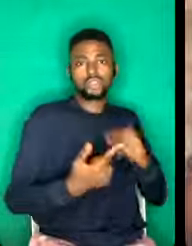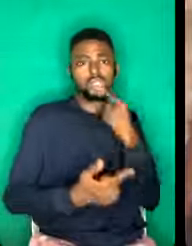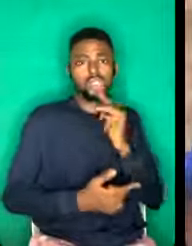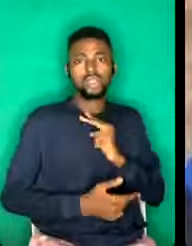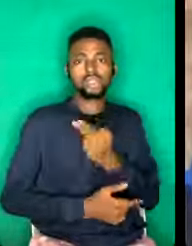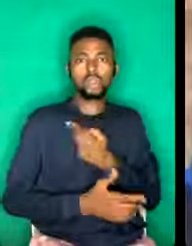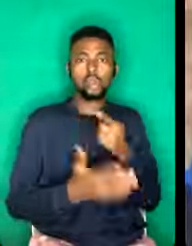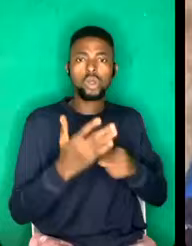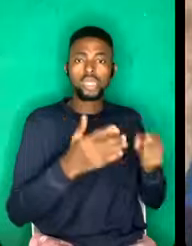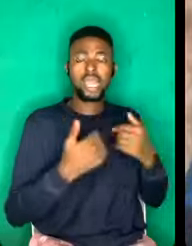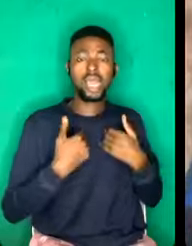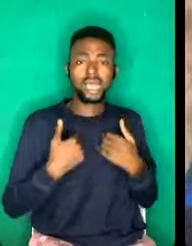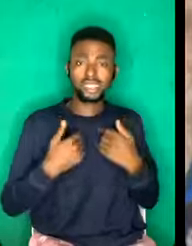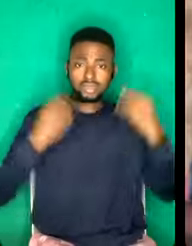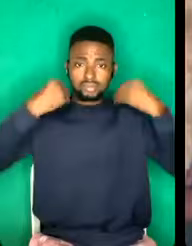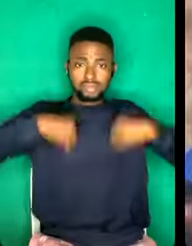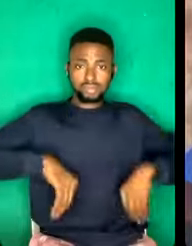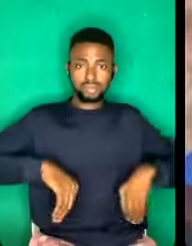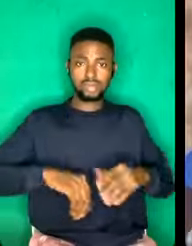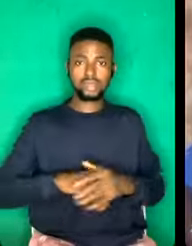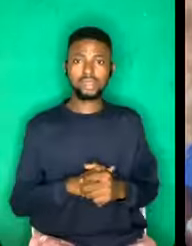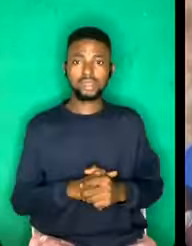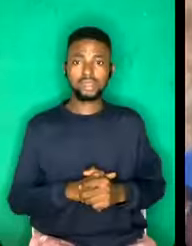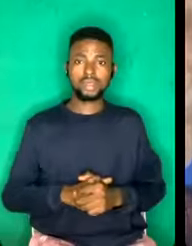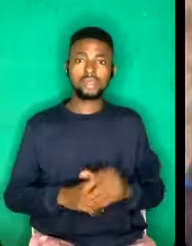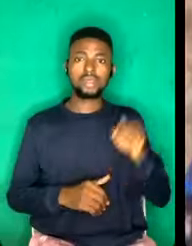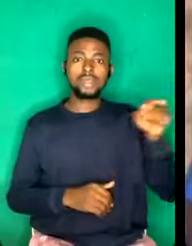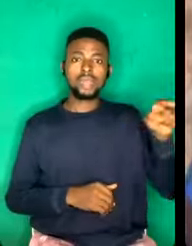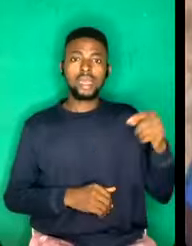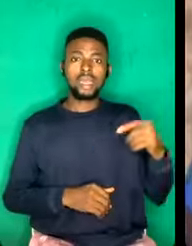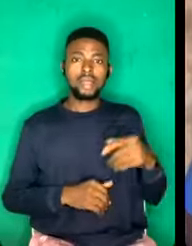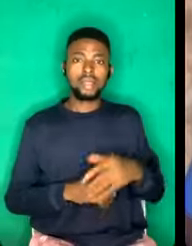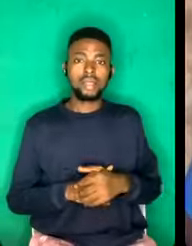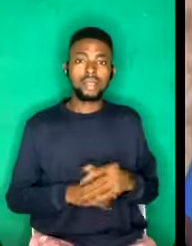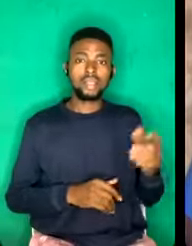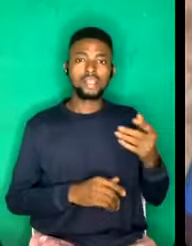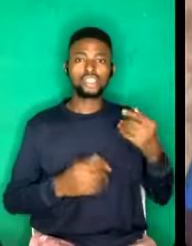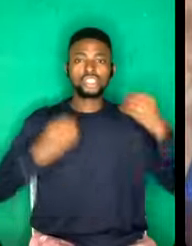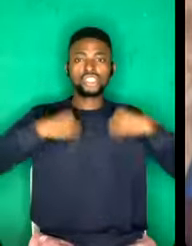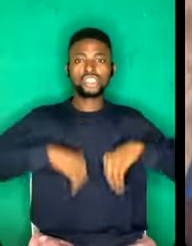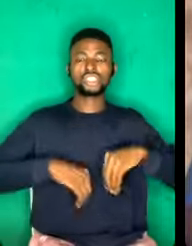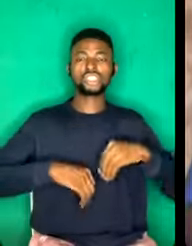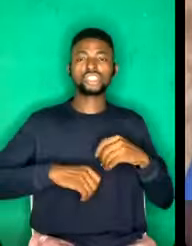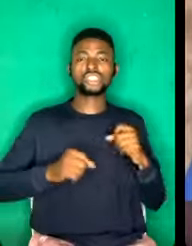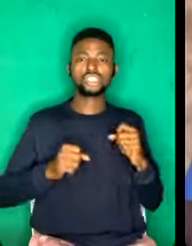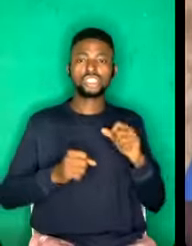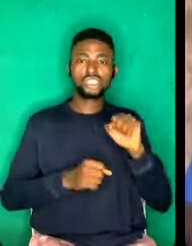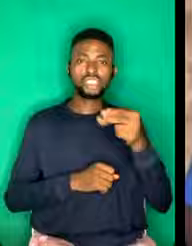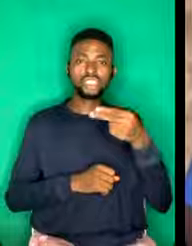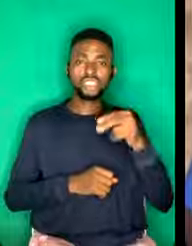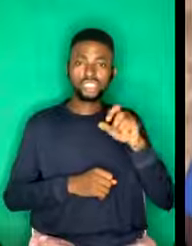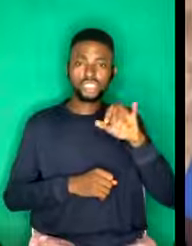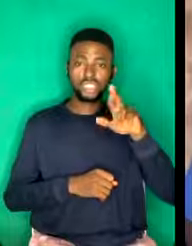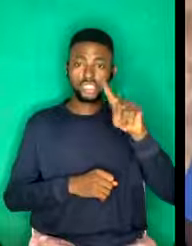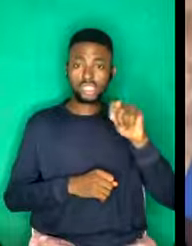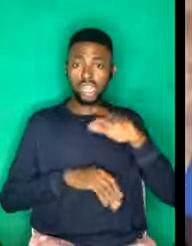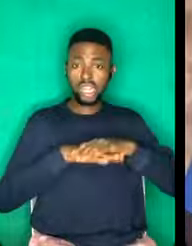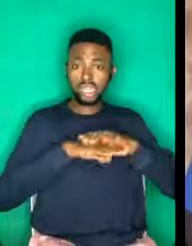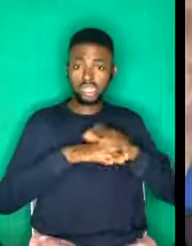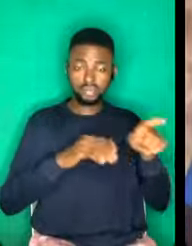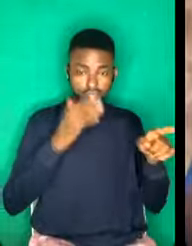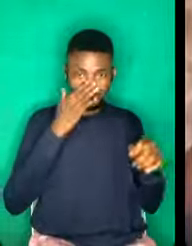All right, thank you. I have a shirt on, a blue shirt, striped, a little bit striped,